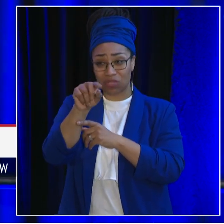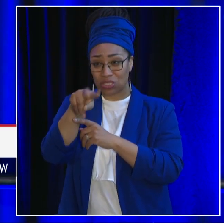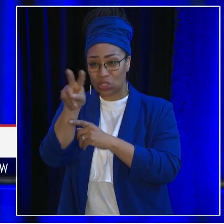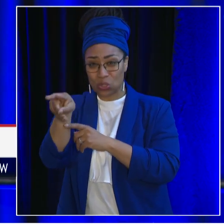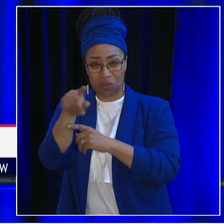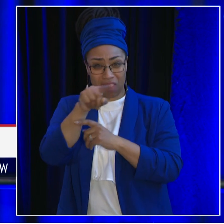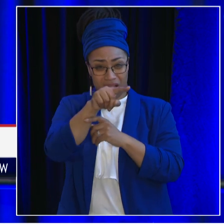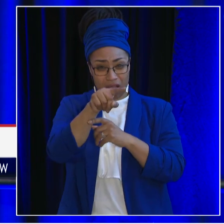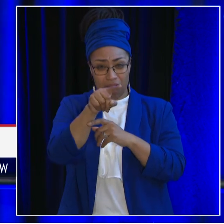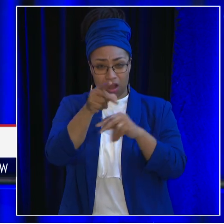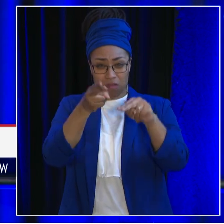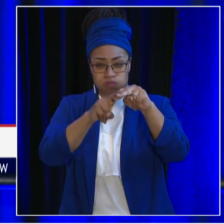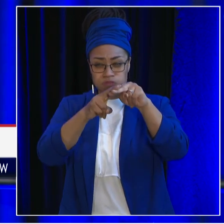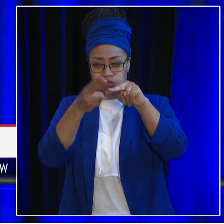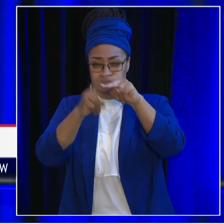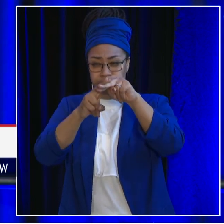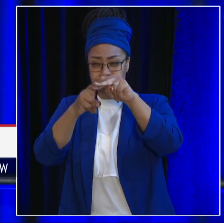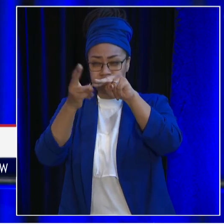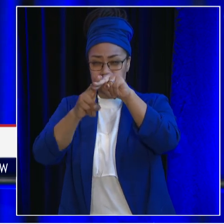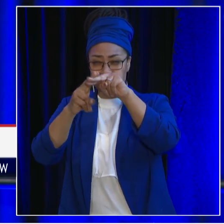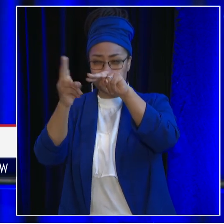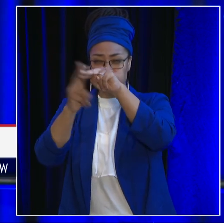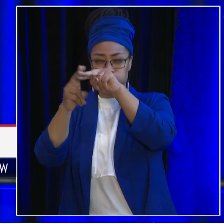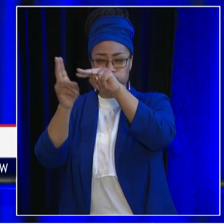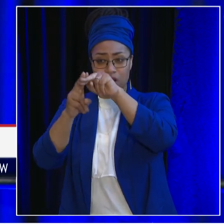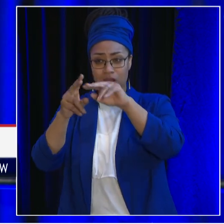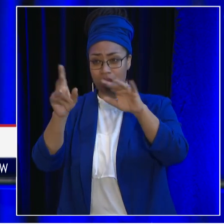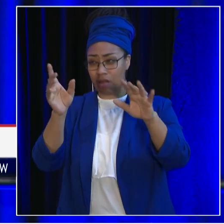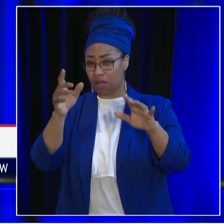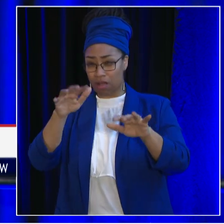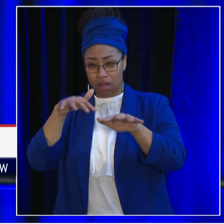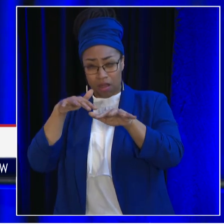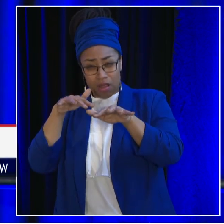highest youth voter turnout in the history of our country.